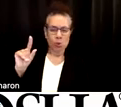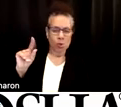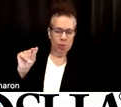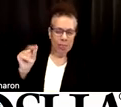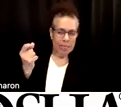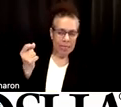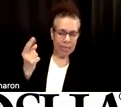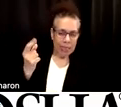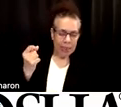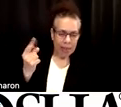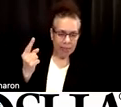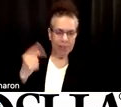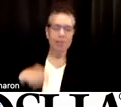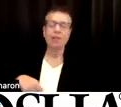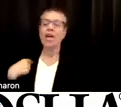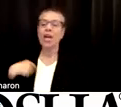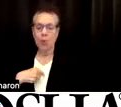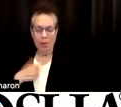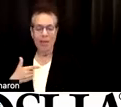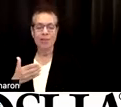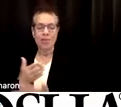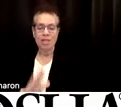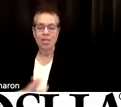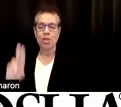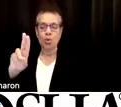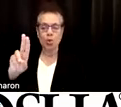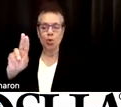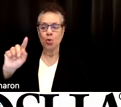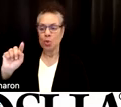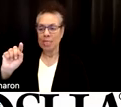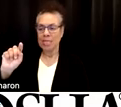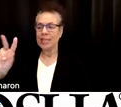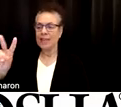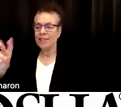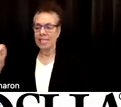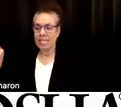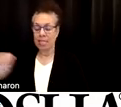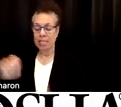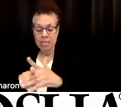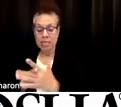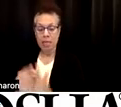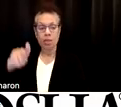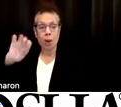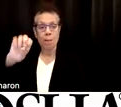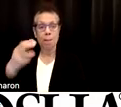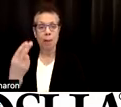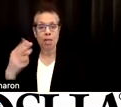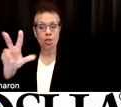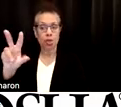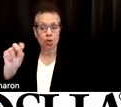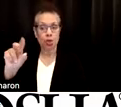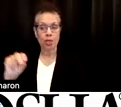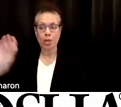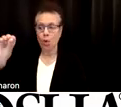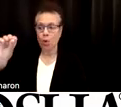Hour got the right to certify for UNT visas. Well, as of March 30th, OSHA has